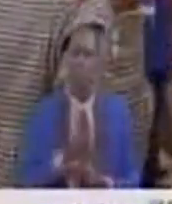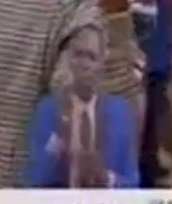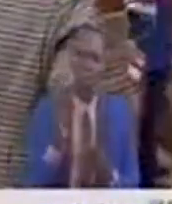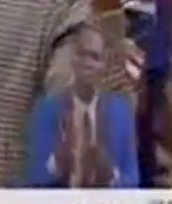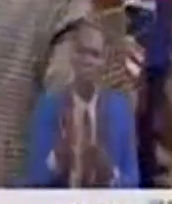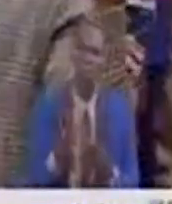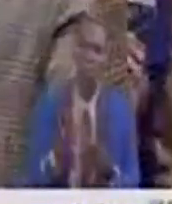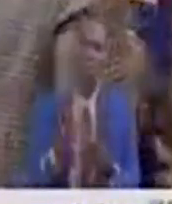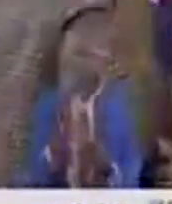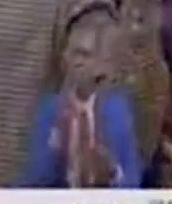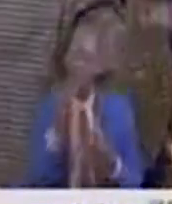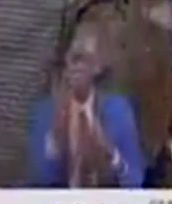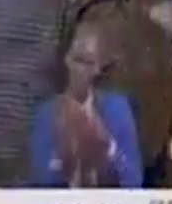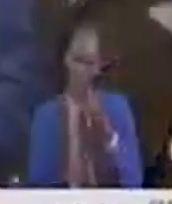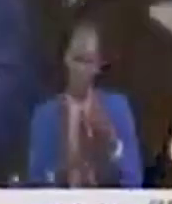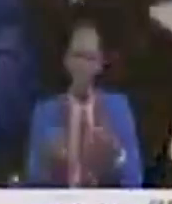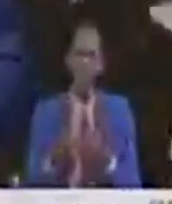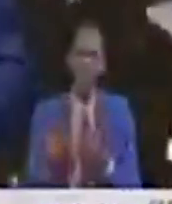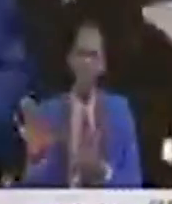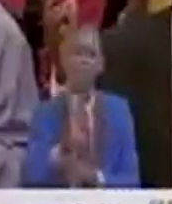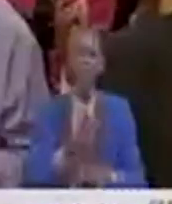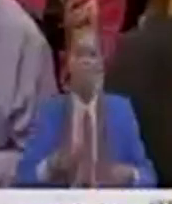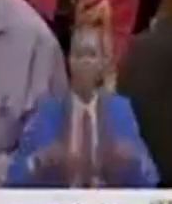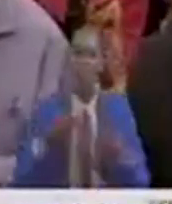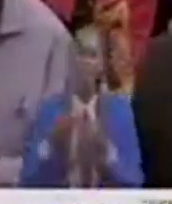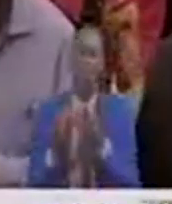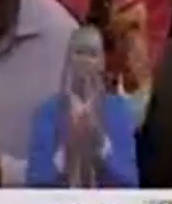is lacking in your life in Jesus' name.